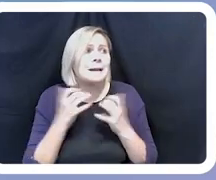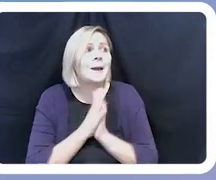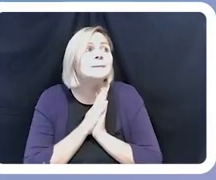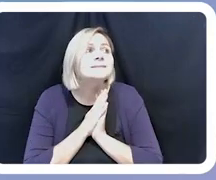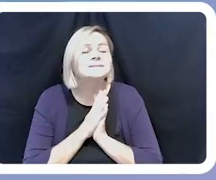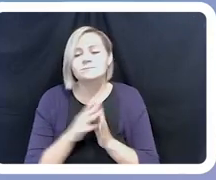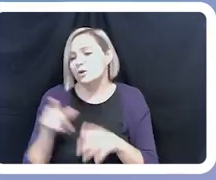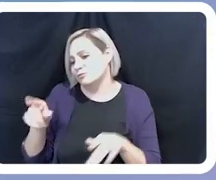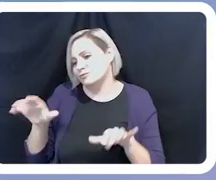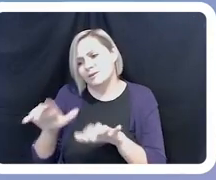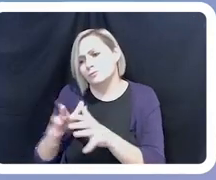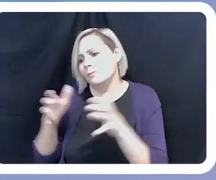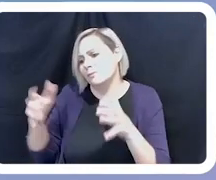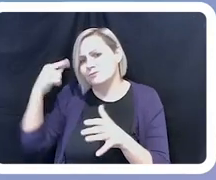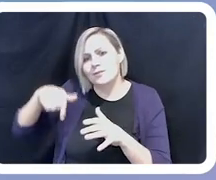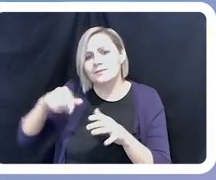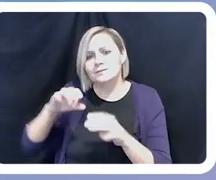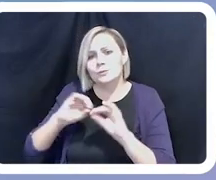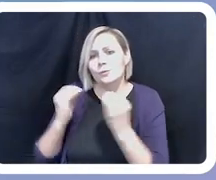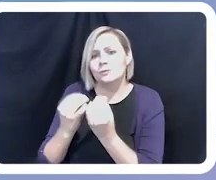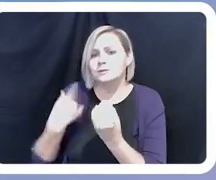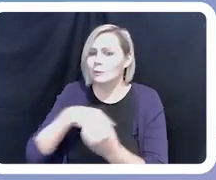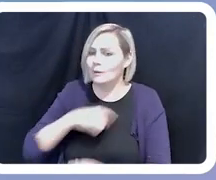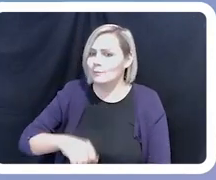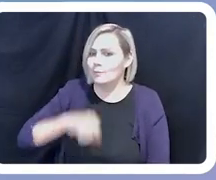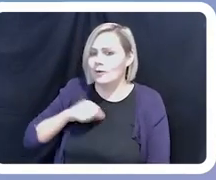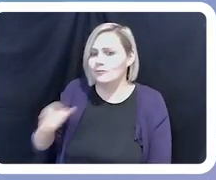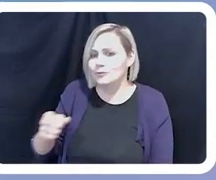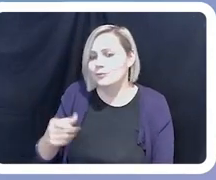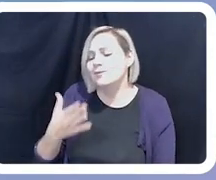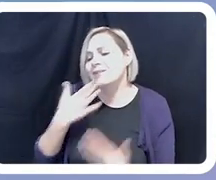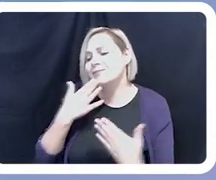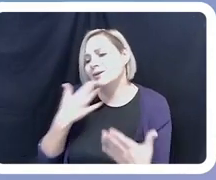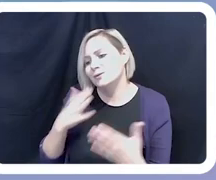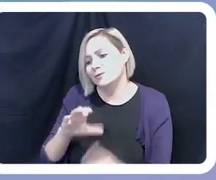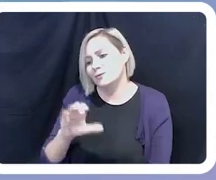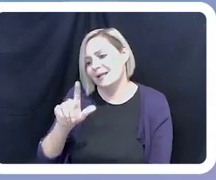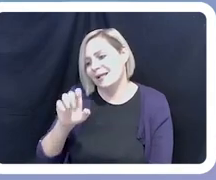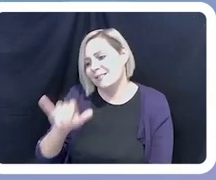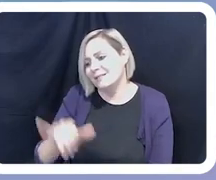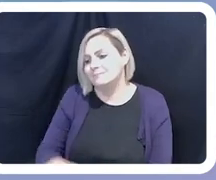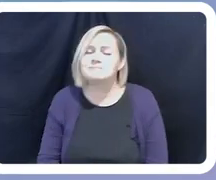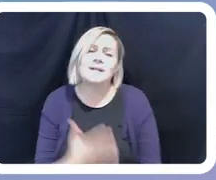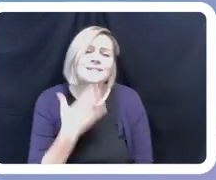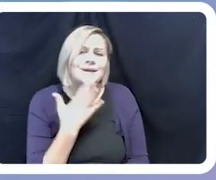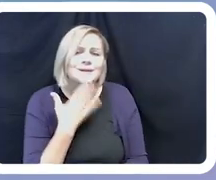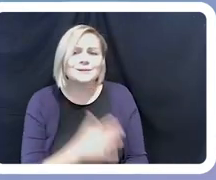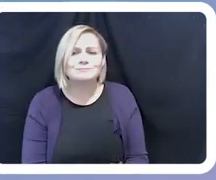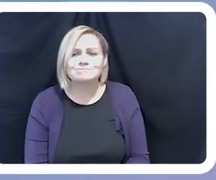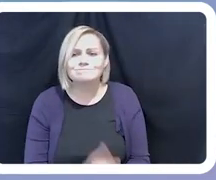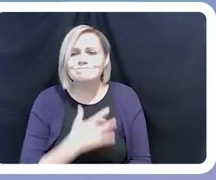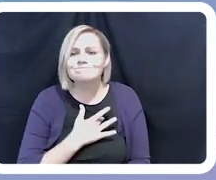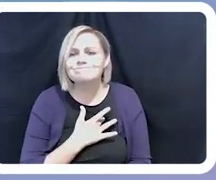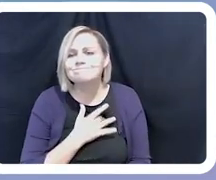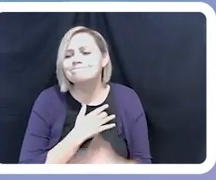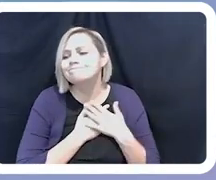now. Well, you have done so much for this organization and we are so proud of you, Kaylee. So thank you. Thank you.